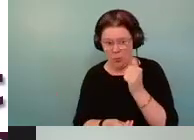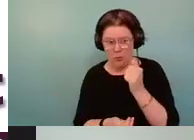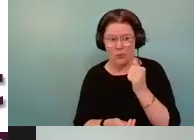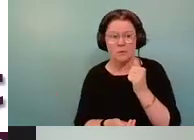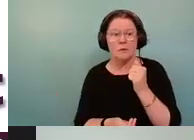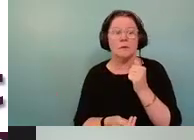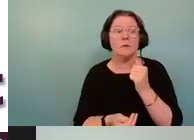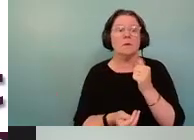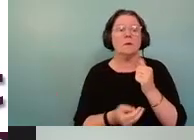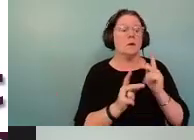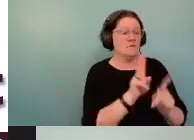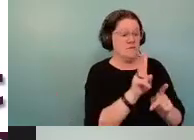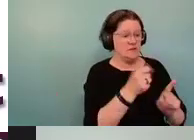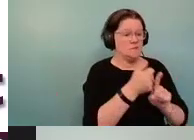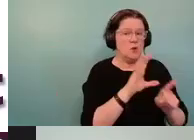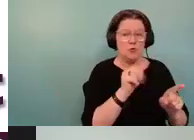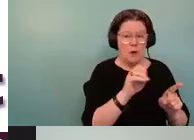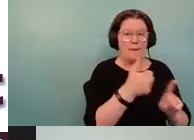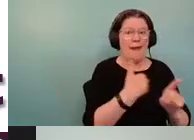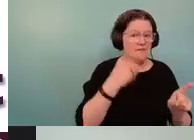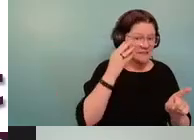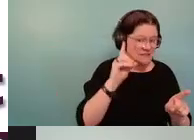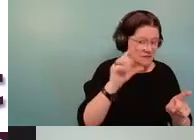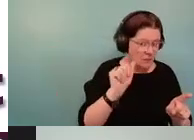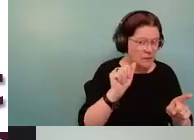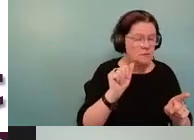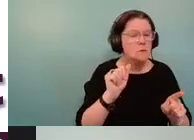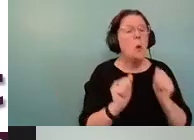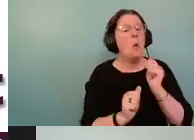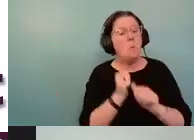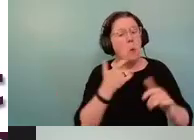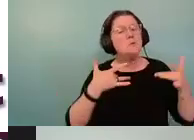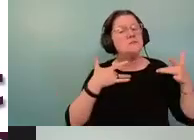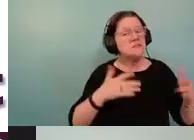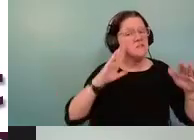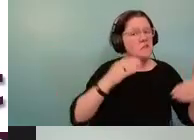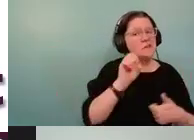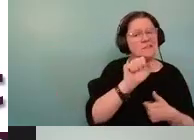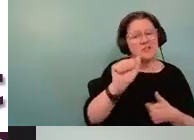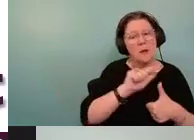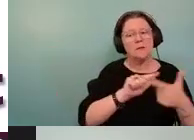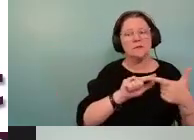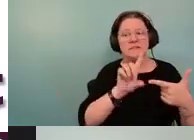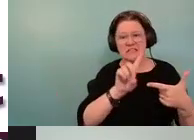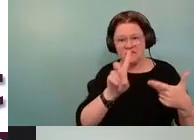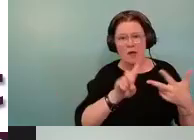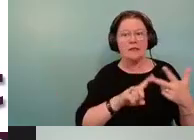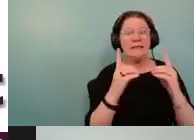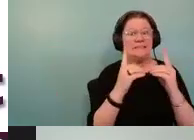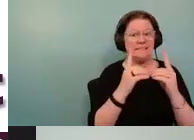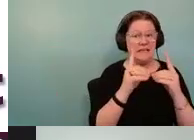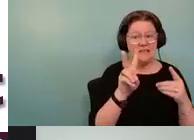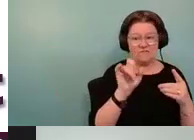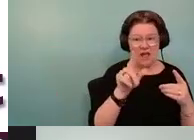we work with victims of crime with disabilities, mostly around sexual abuse, domestic violence, dating violence,